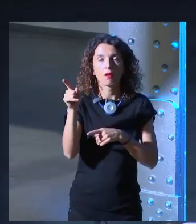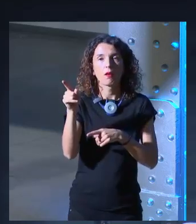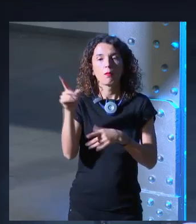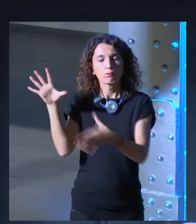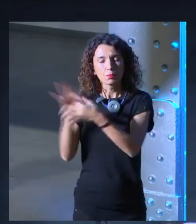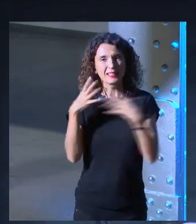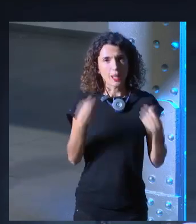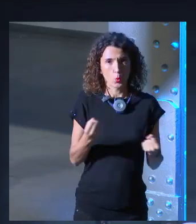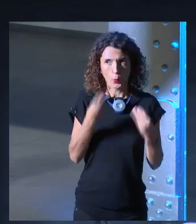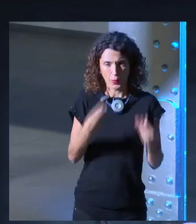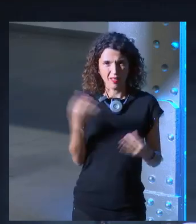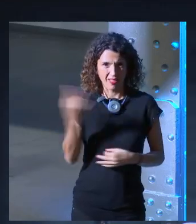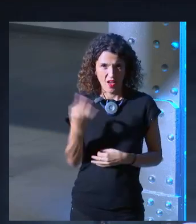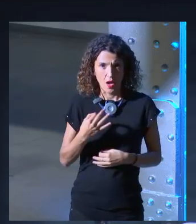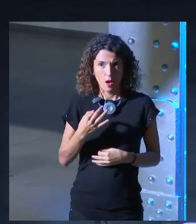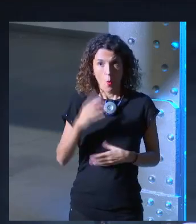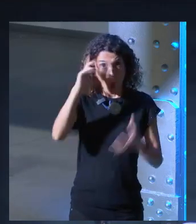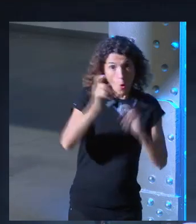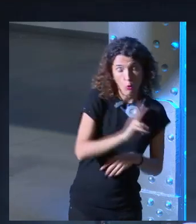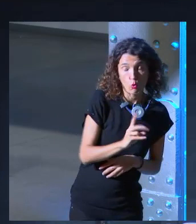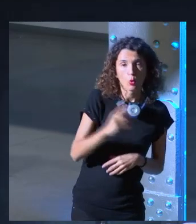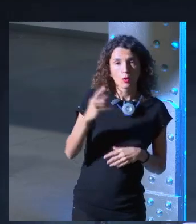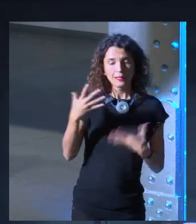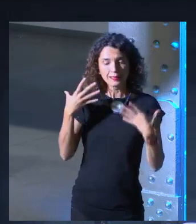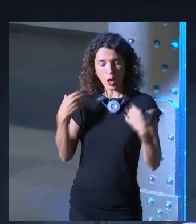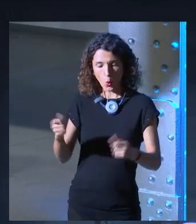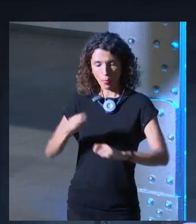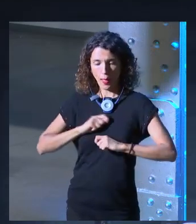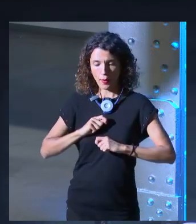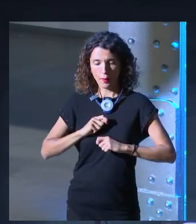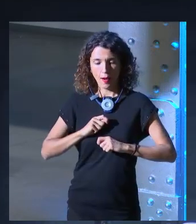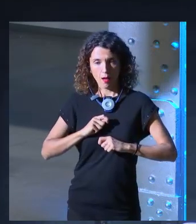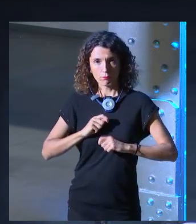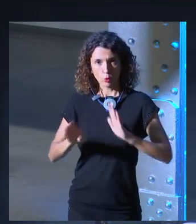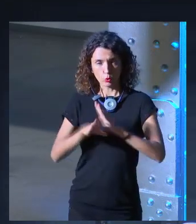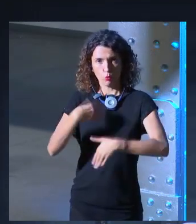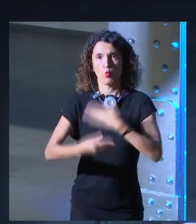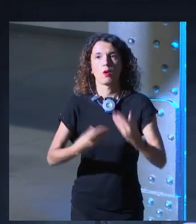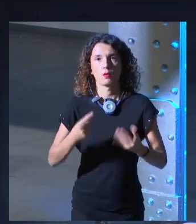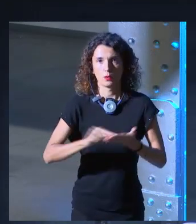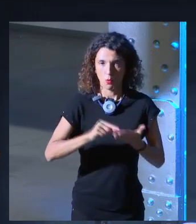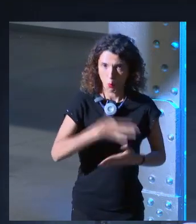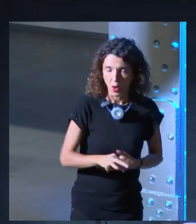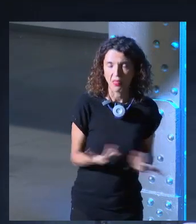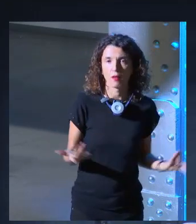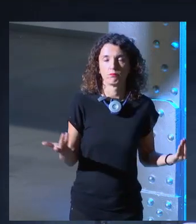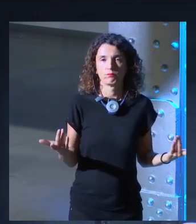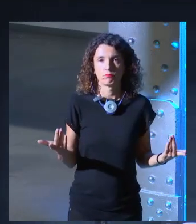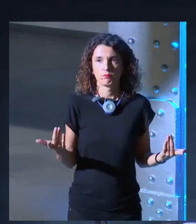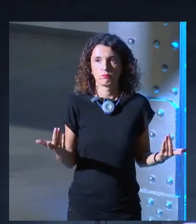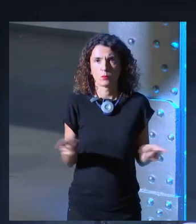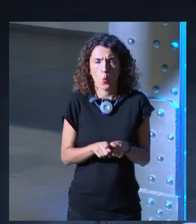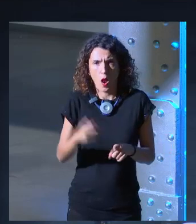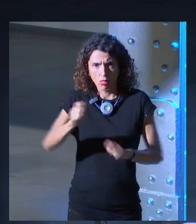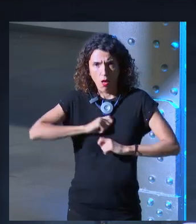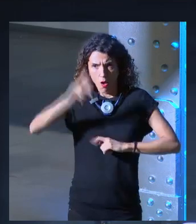that will keep you sane and well, not the thing that will drive you nuts unless you let it, and not the thing that